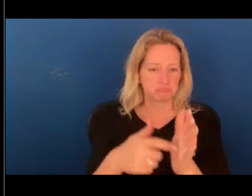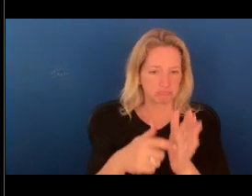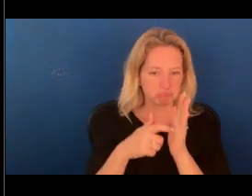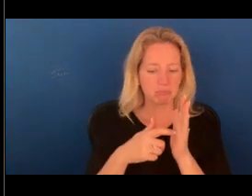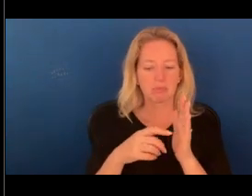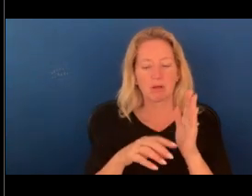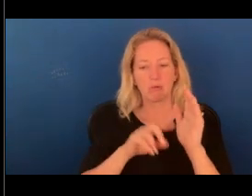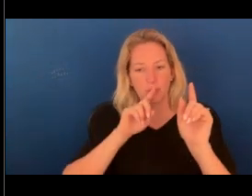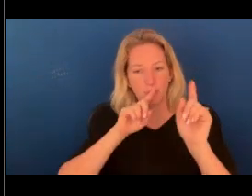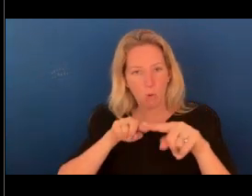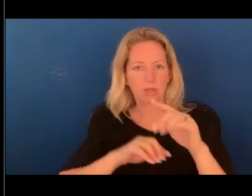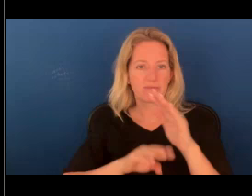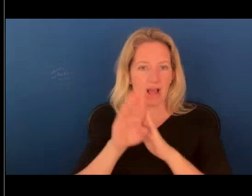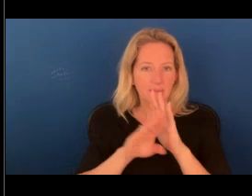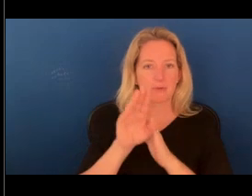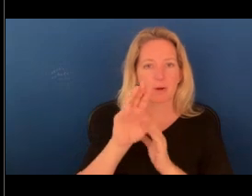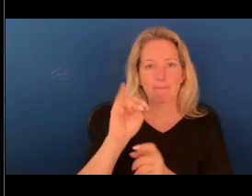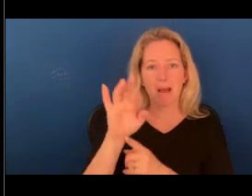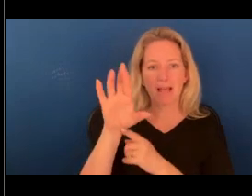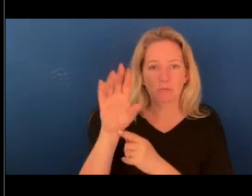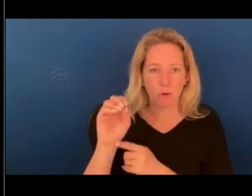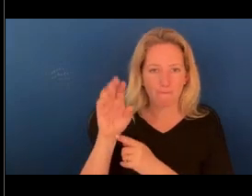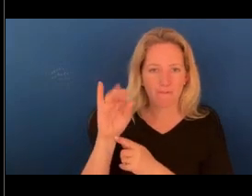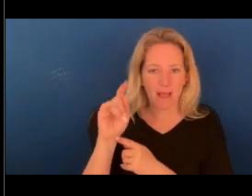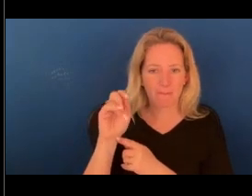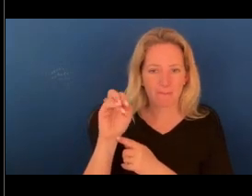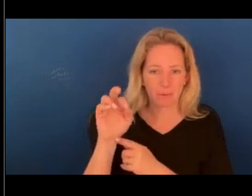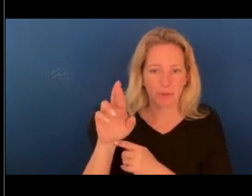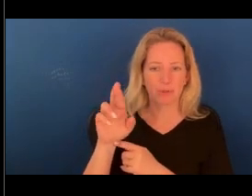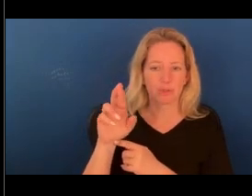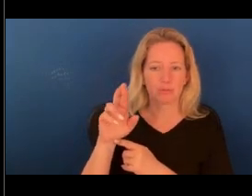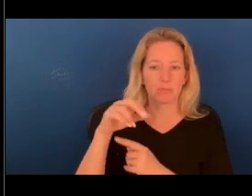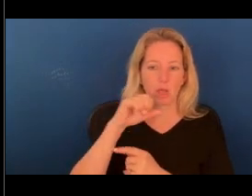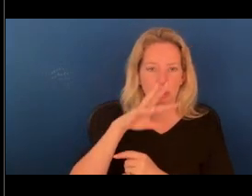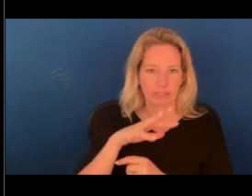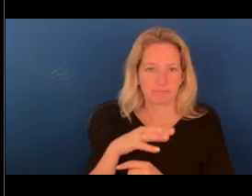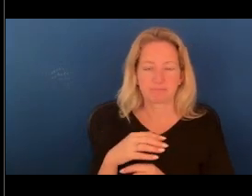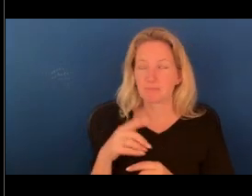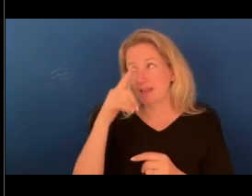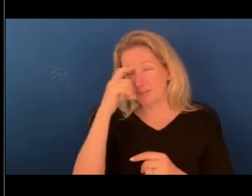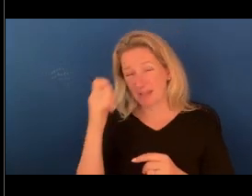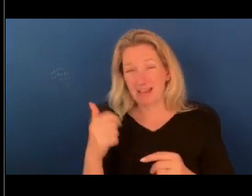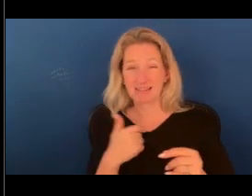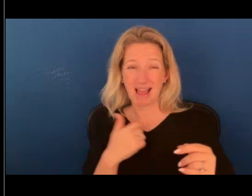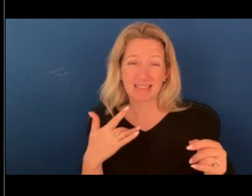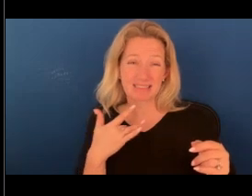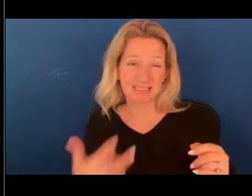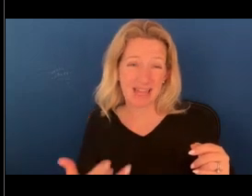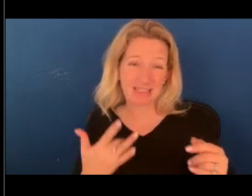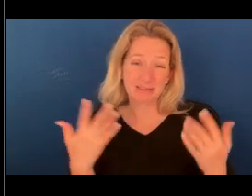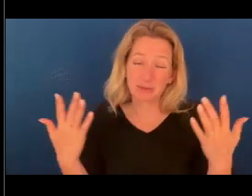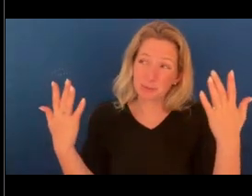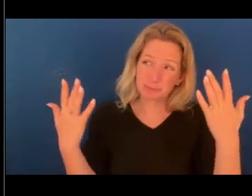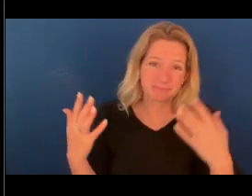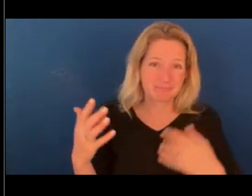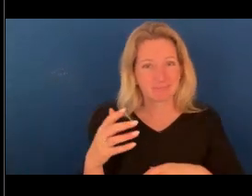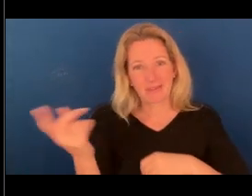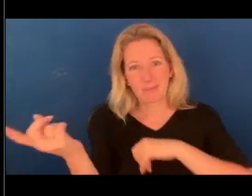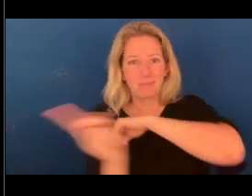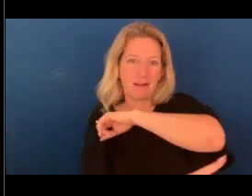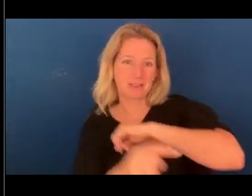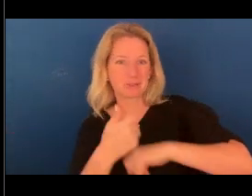pollution. So because I'm a glutton for punishment, I raised my hand and I spoke to then Marine Debris Program Chief Nancy Wallace and